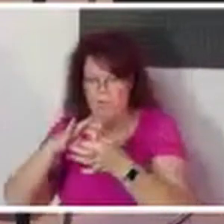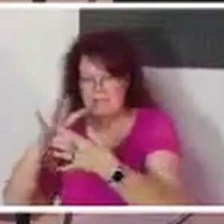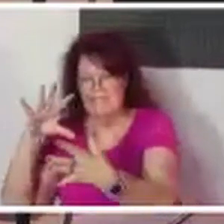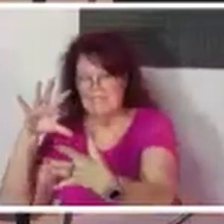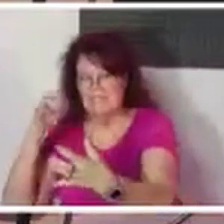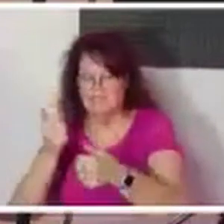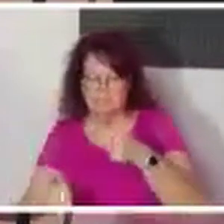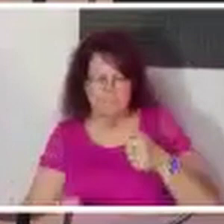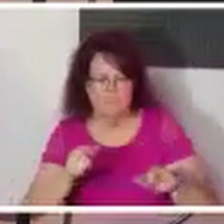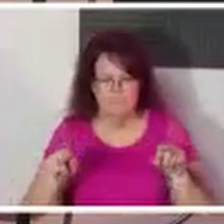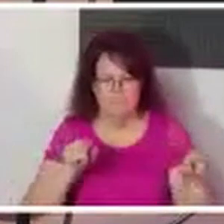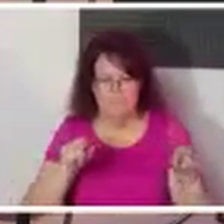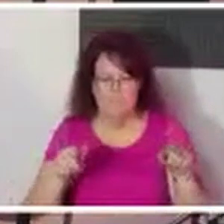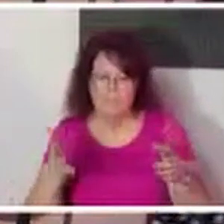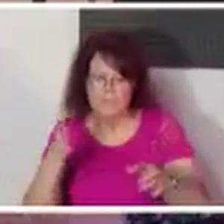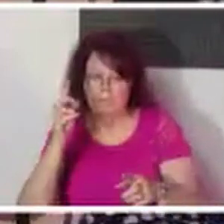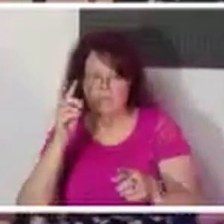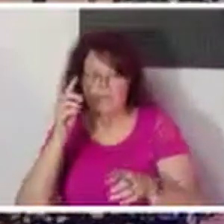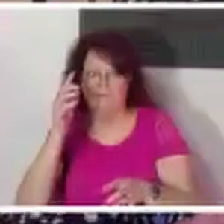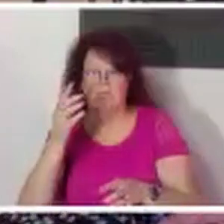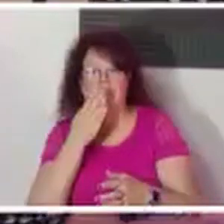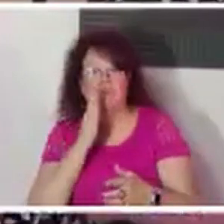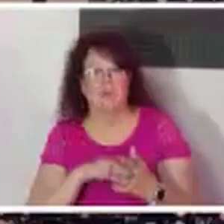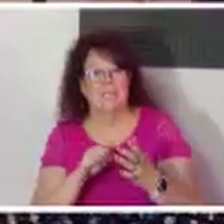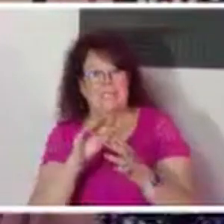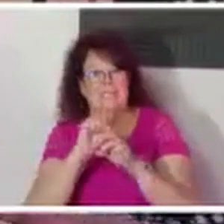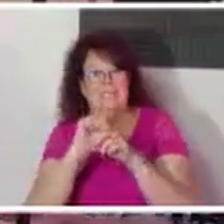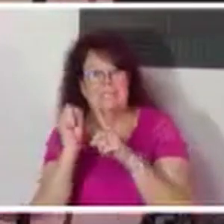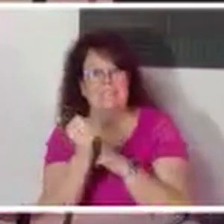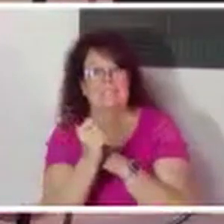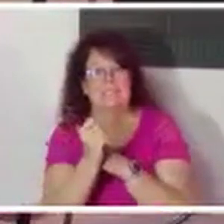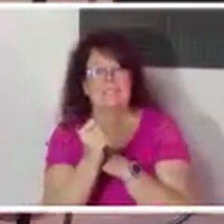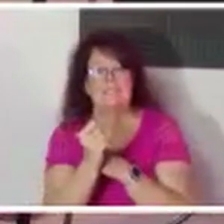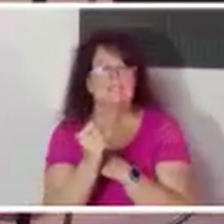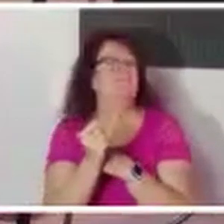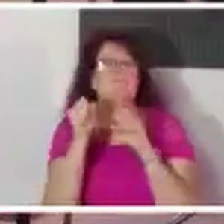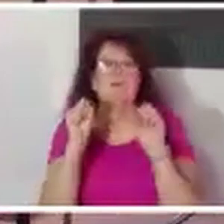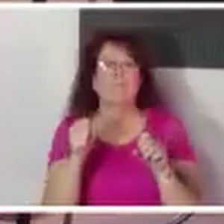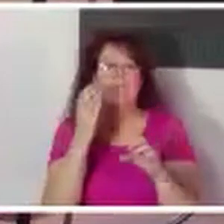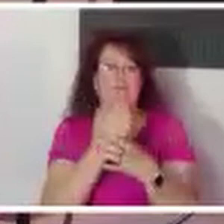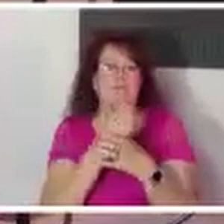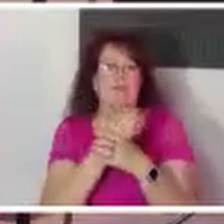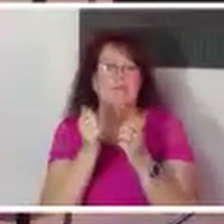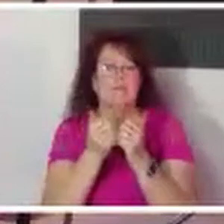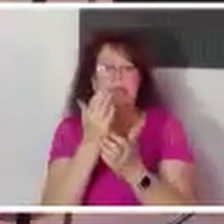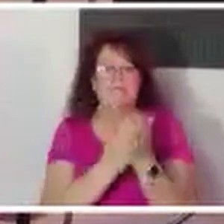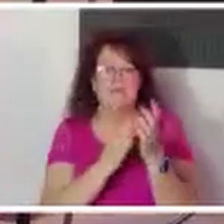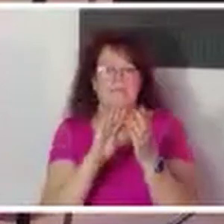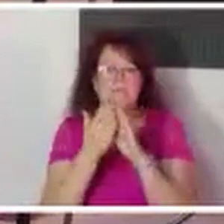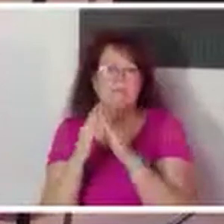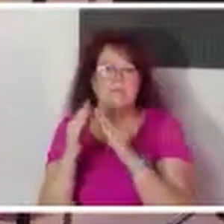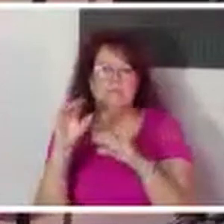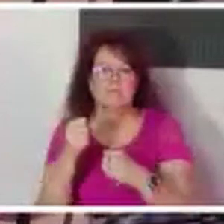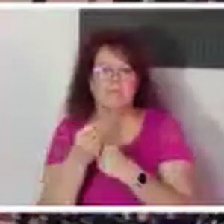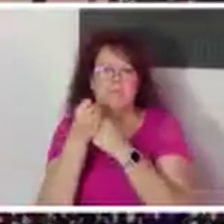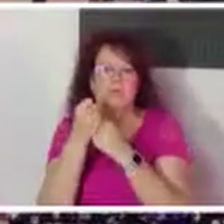where potentially they are in crisis, which has led to that incarceration, we are able to interrupt with some community support system.